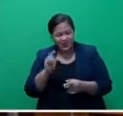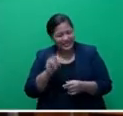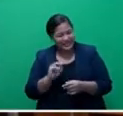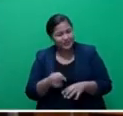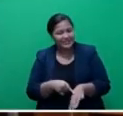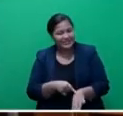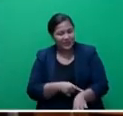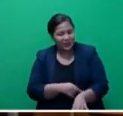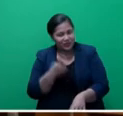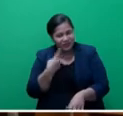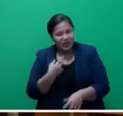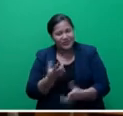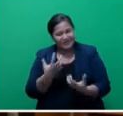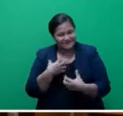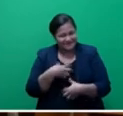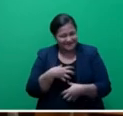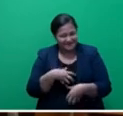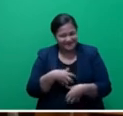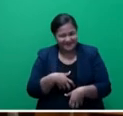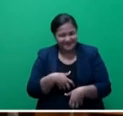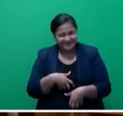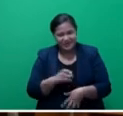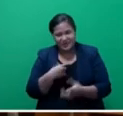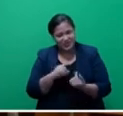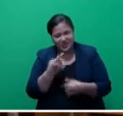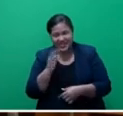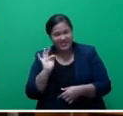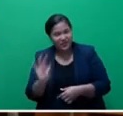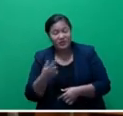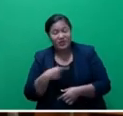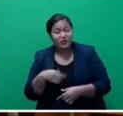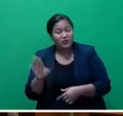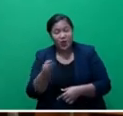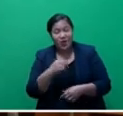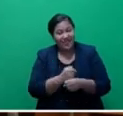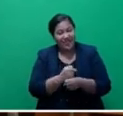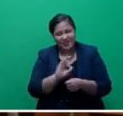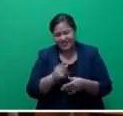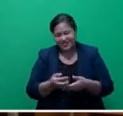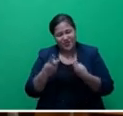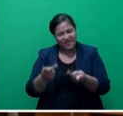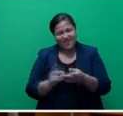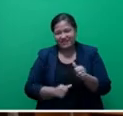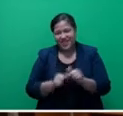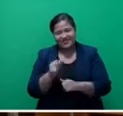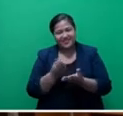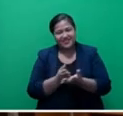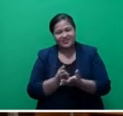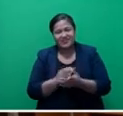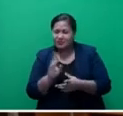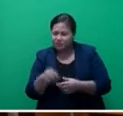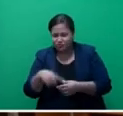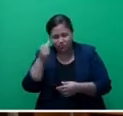think it should be an issue at a later stage, but most of the operators are doing the best that they can with what they have. You must realize, sir,